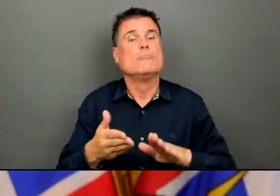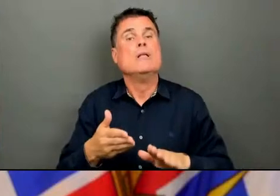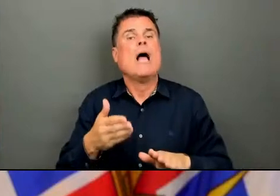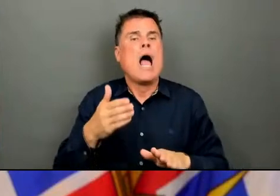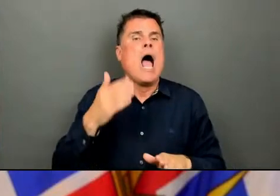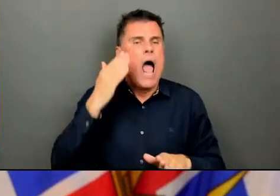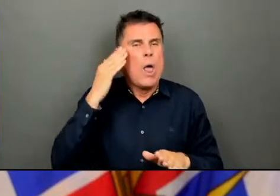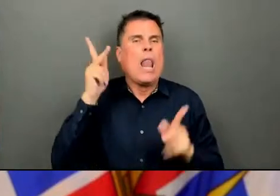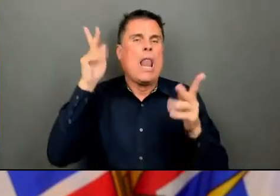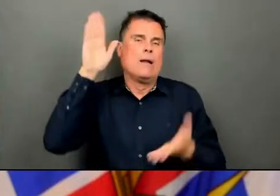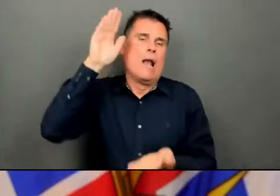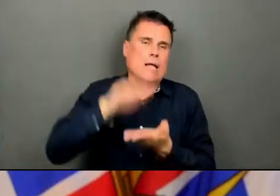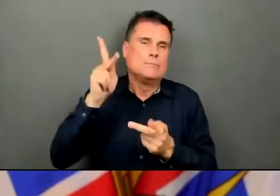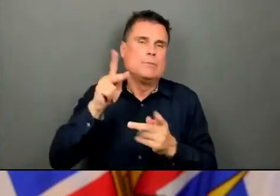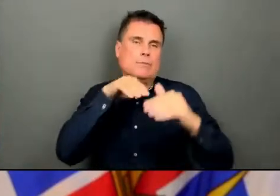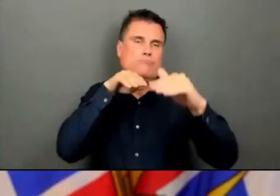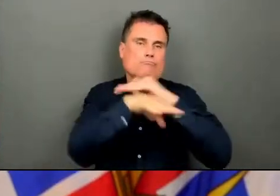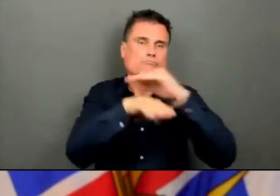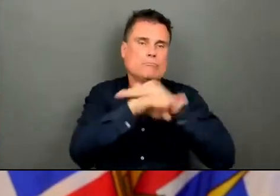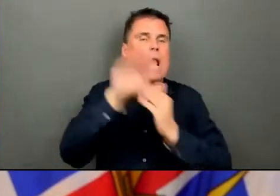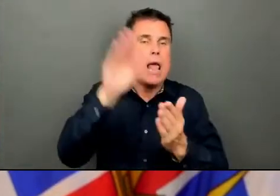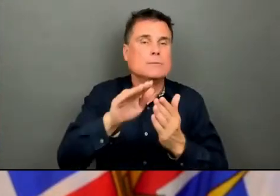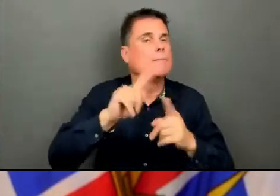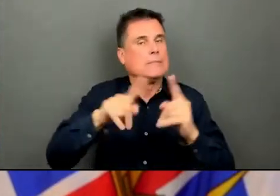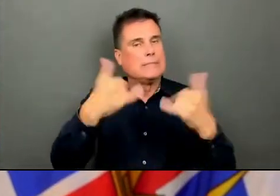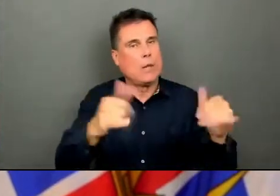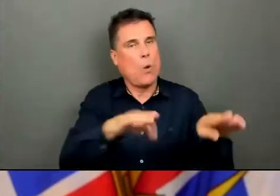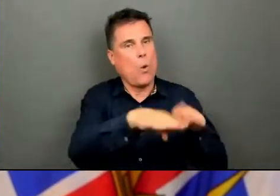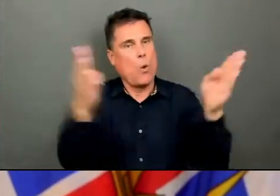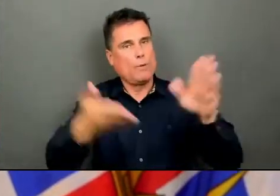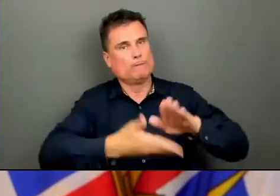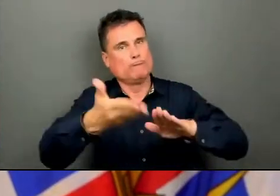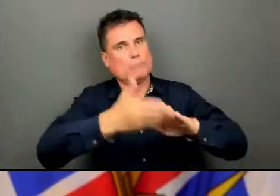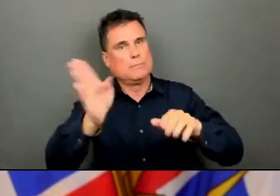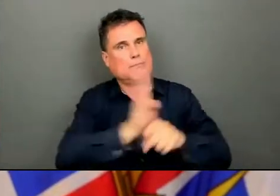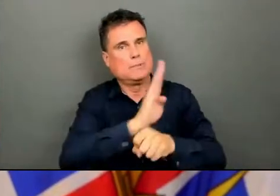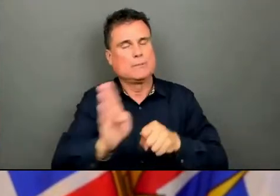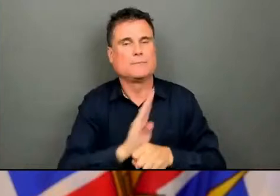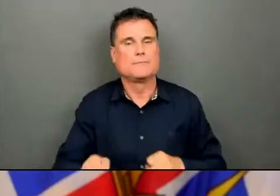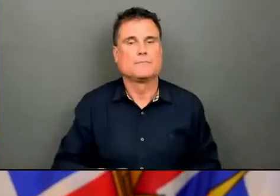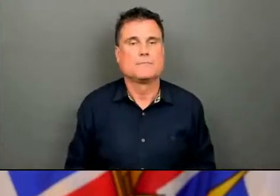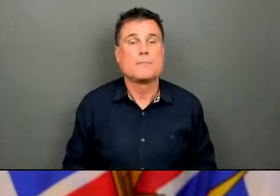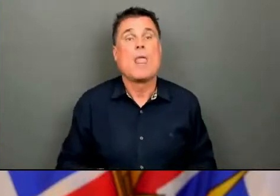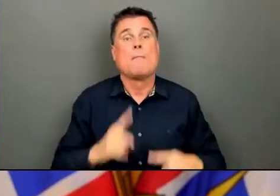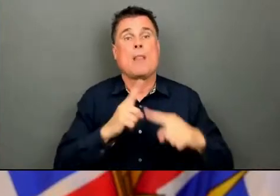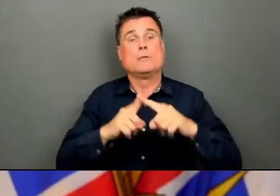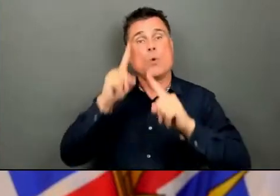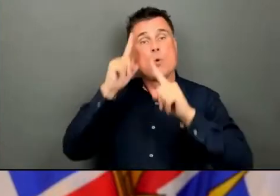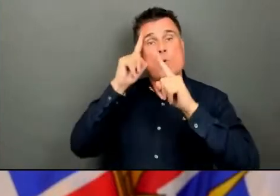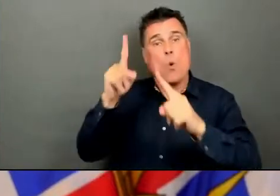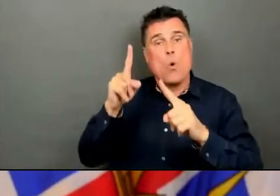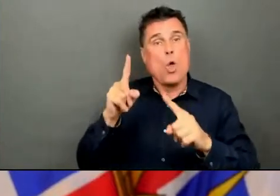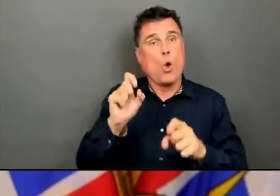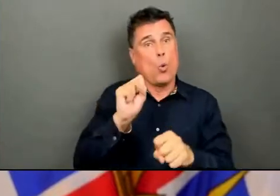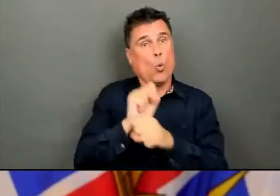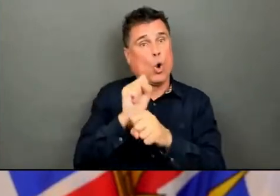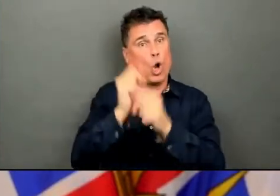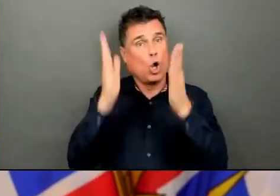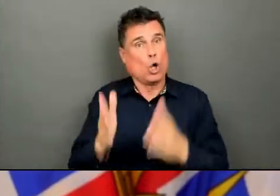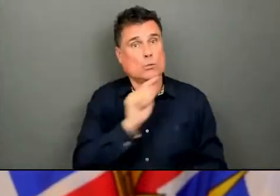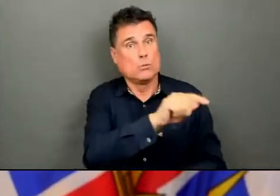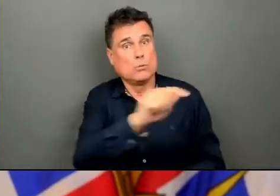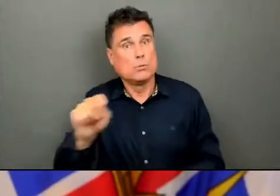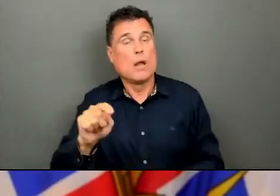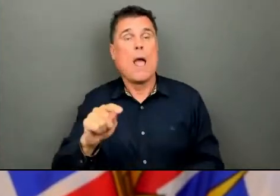that we've had. These plans have helped to keep employees and workers and customers safe. Now, as we move through